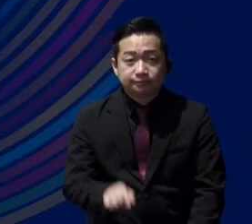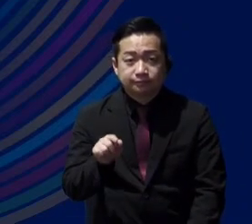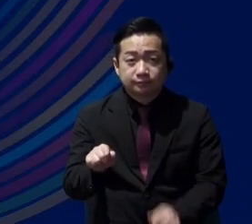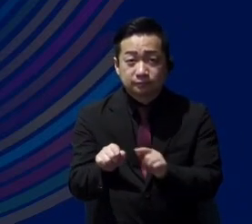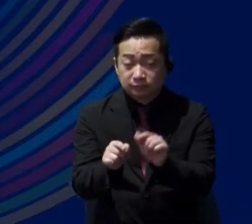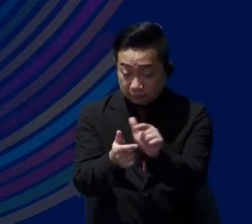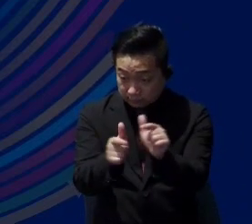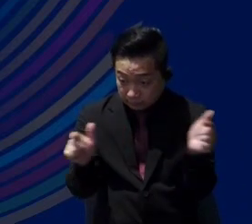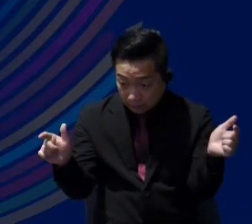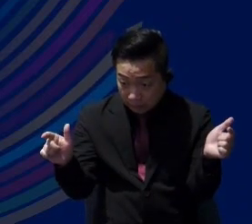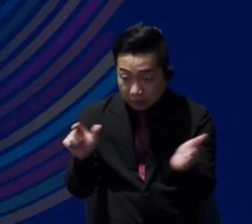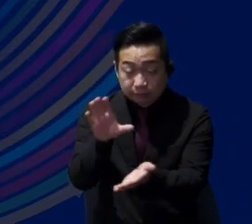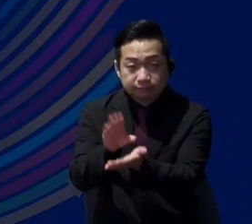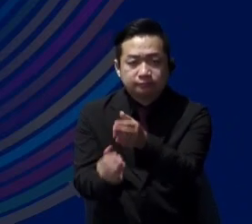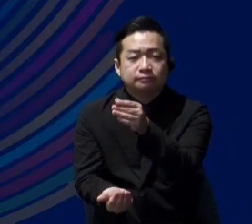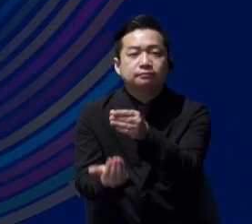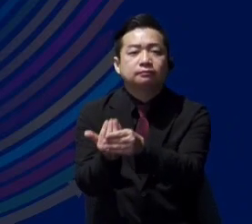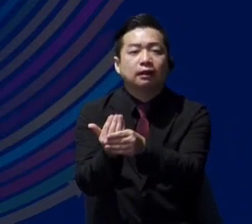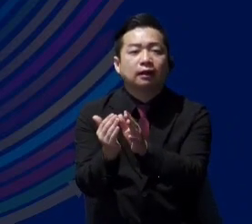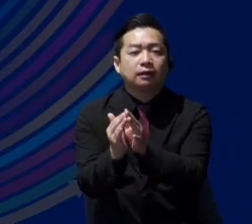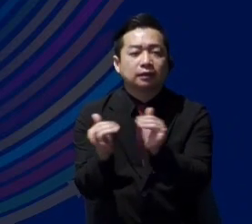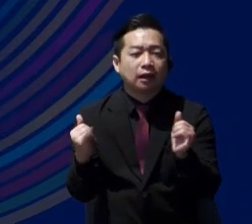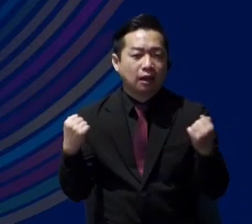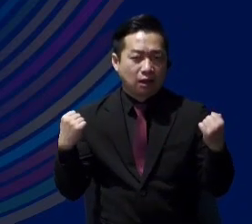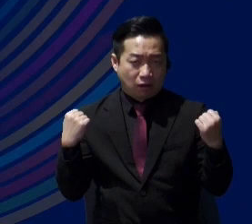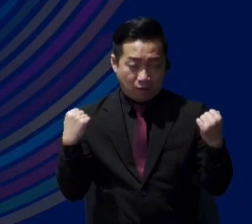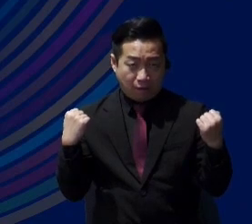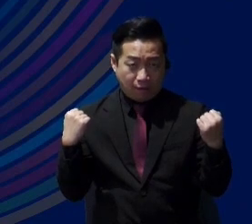and whether it's floods in the